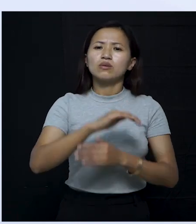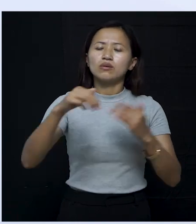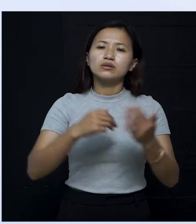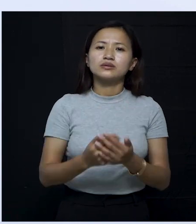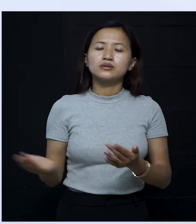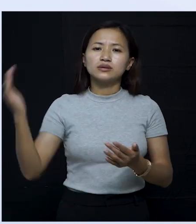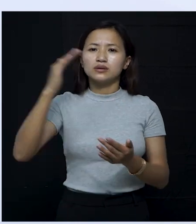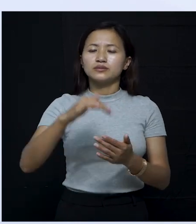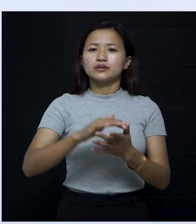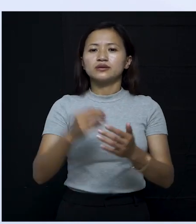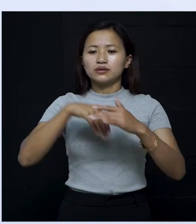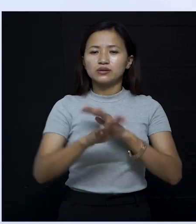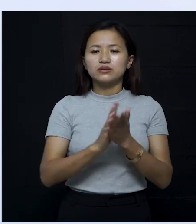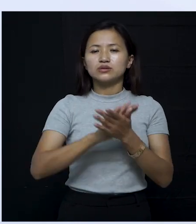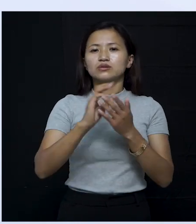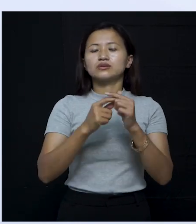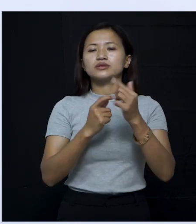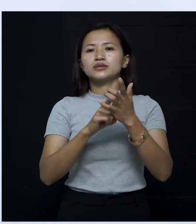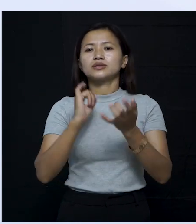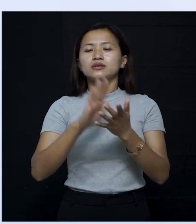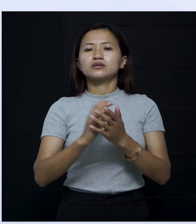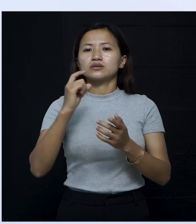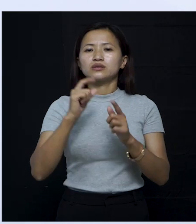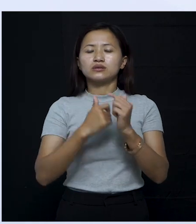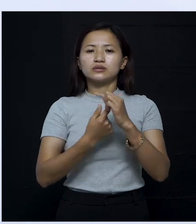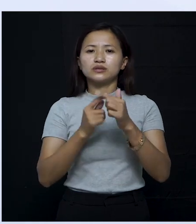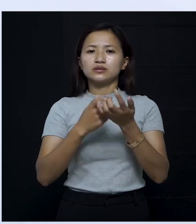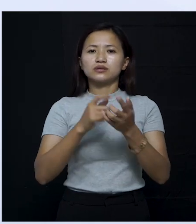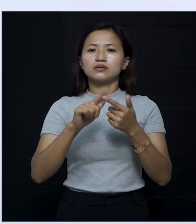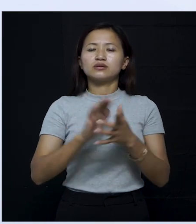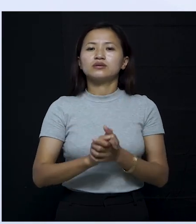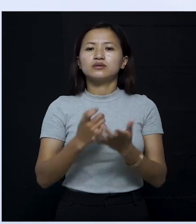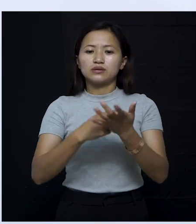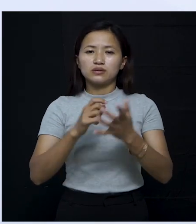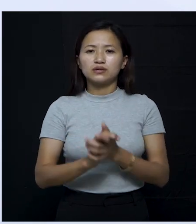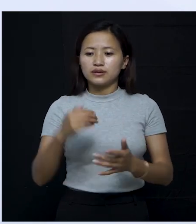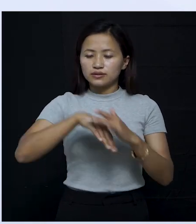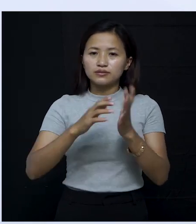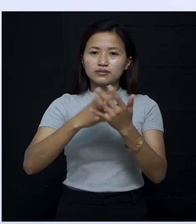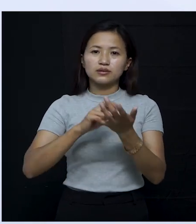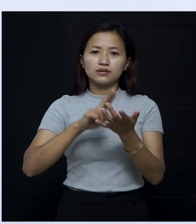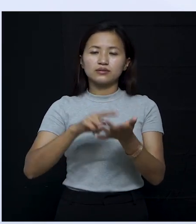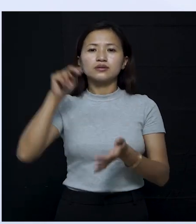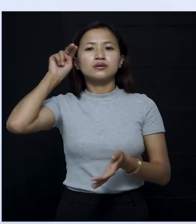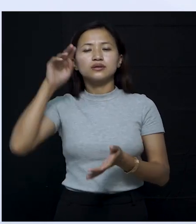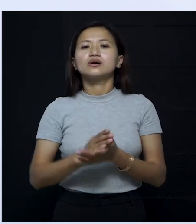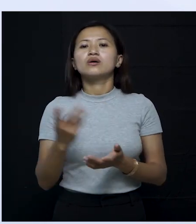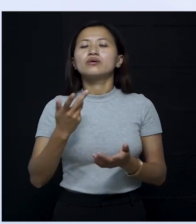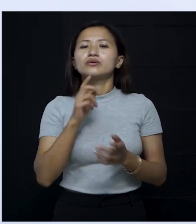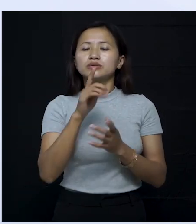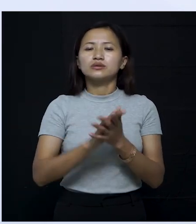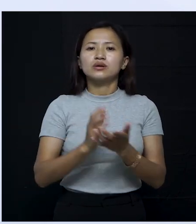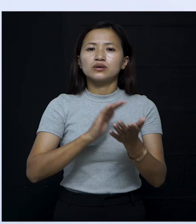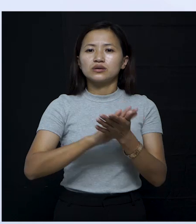these comes under horticulture, okay? But here, when we talk about Nagaland, in Nagaland, when we say horticulture,